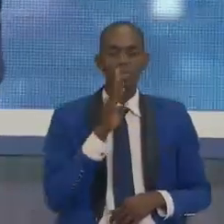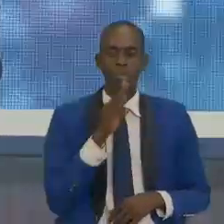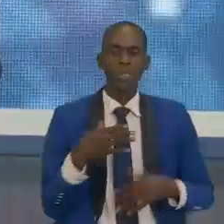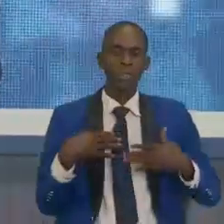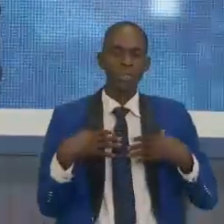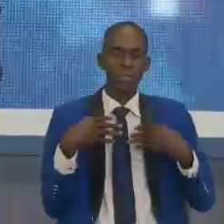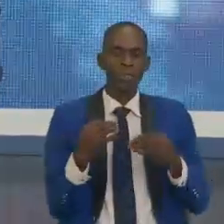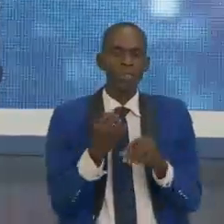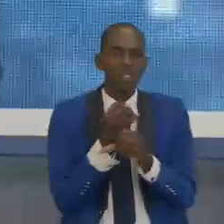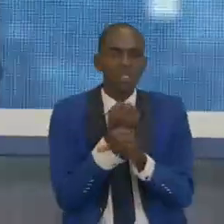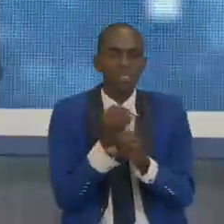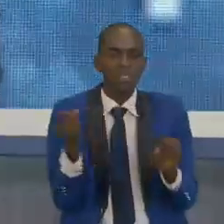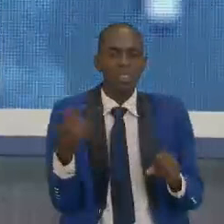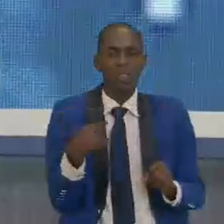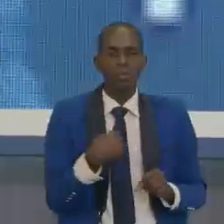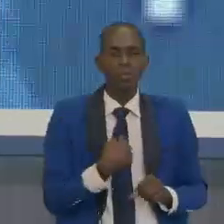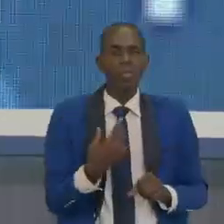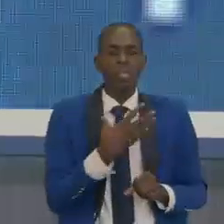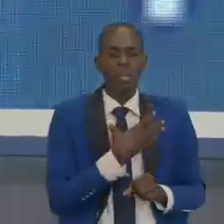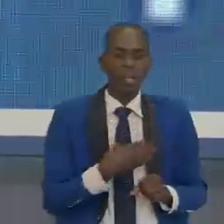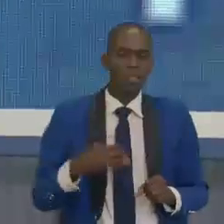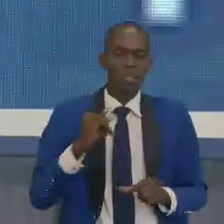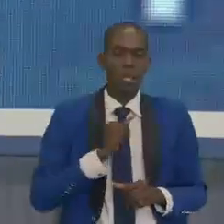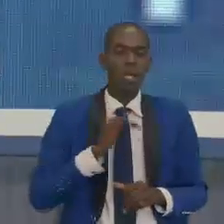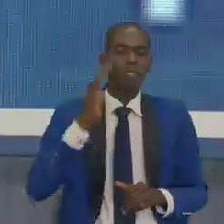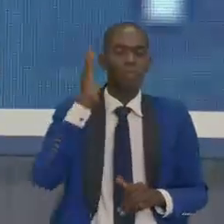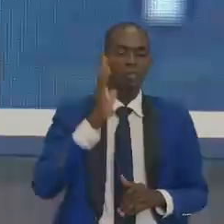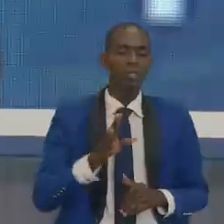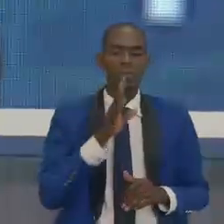Save me, and I shall be saved.